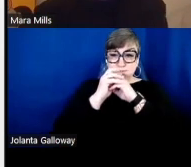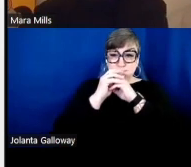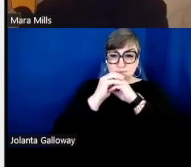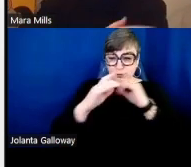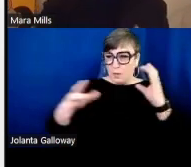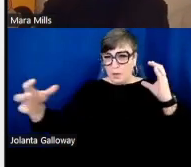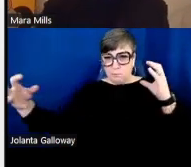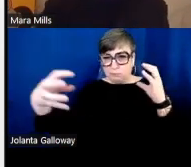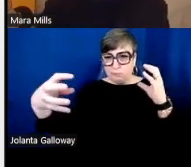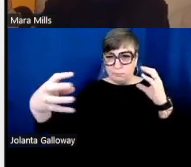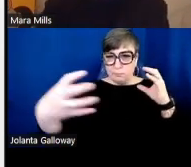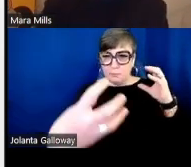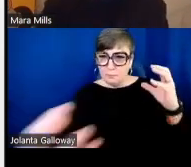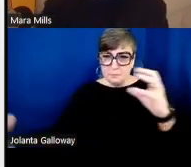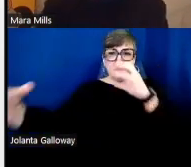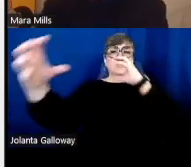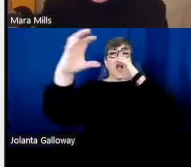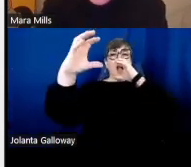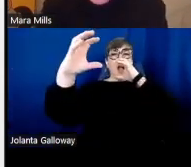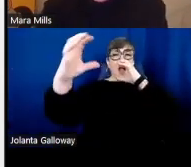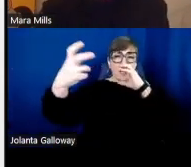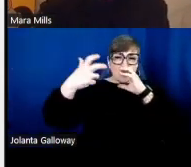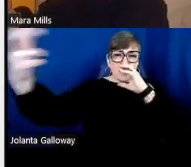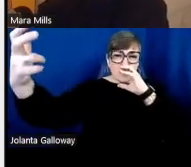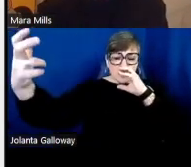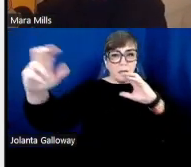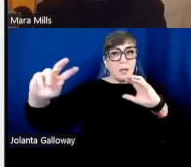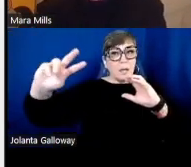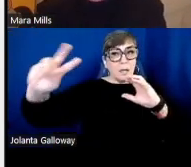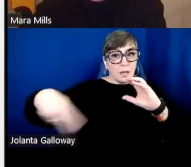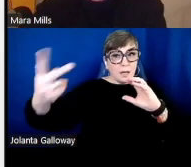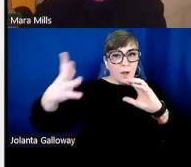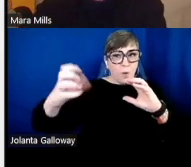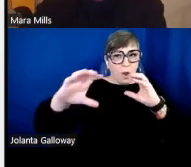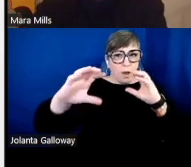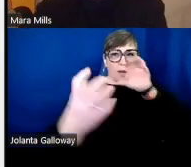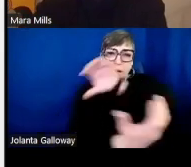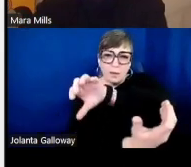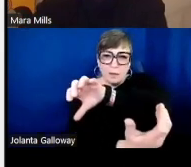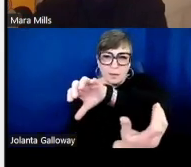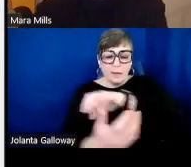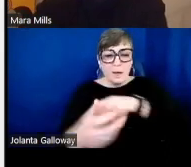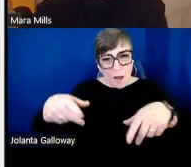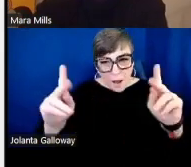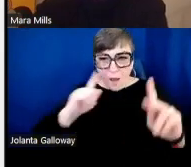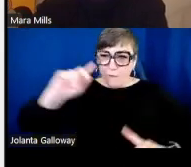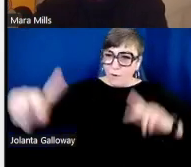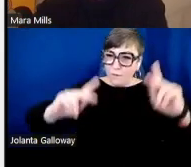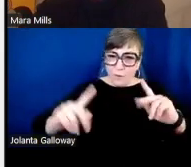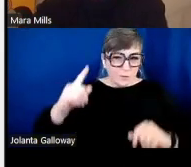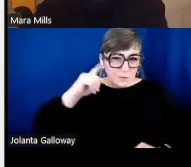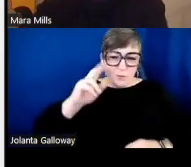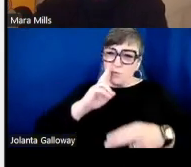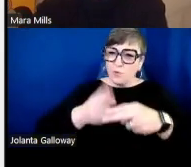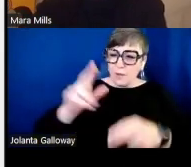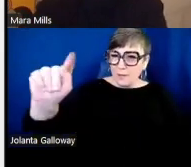and he believed its function could be reversed to serve as a telescopophone um to detect faraway